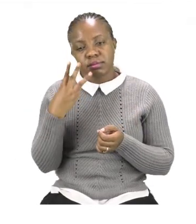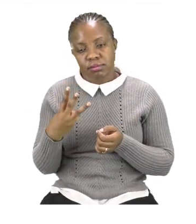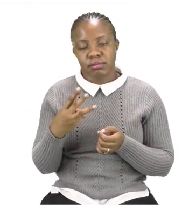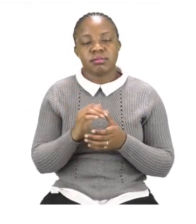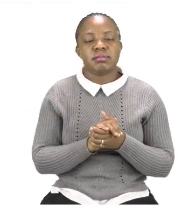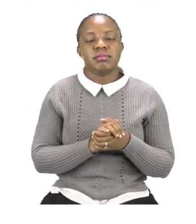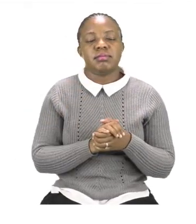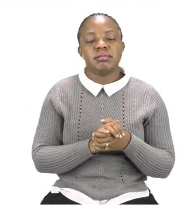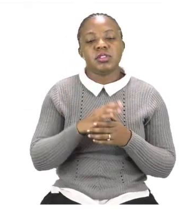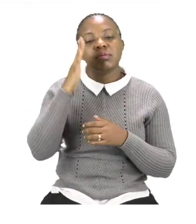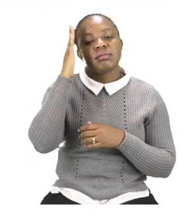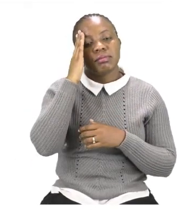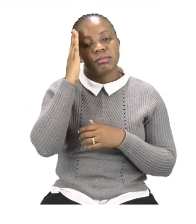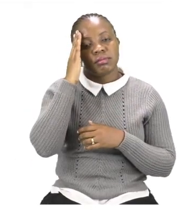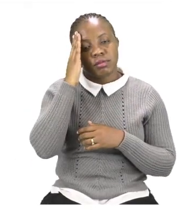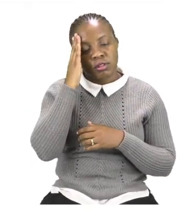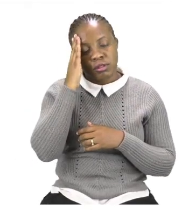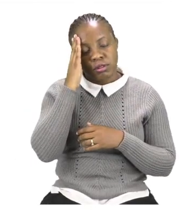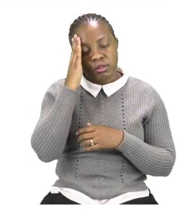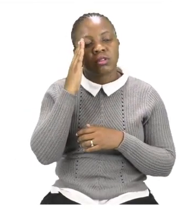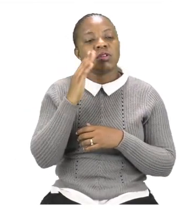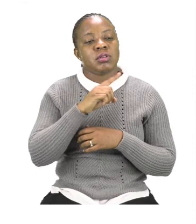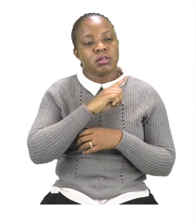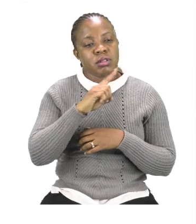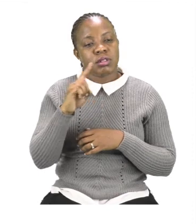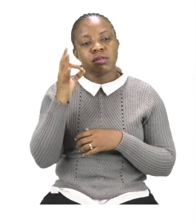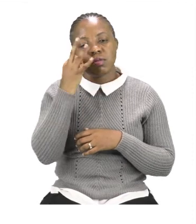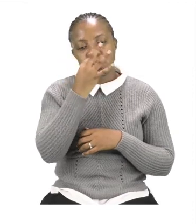will have how many the teacher is left with.